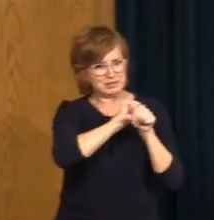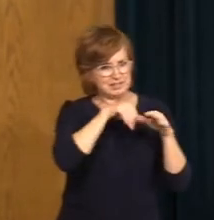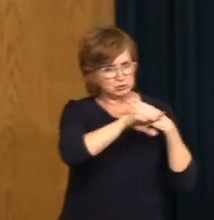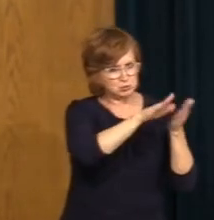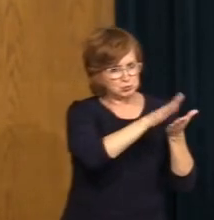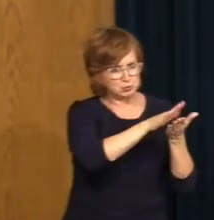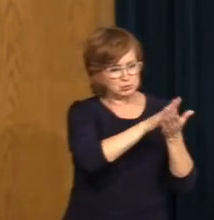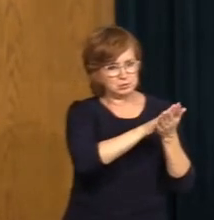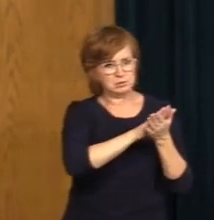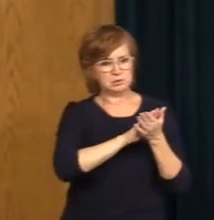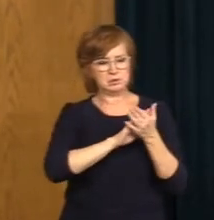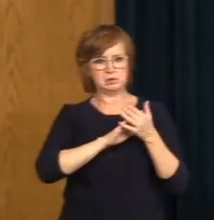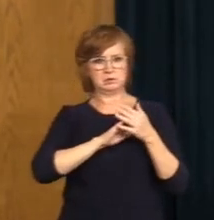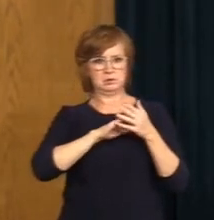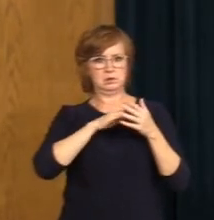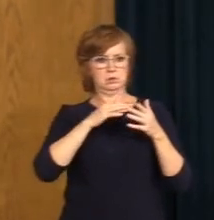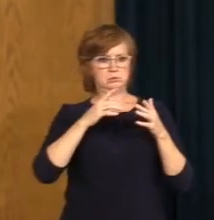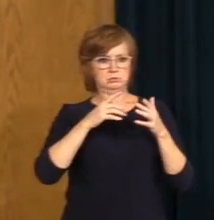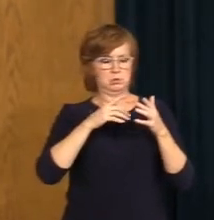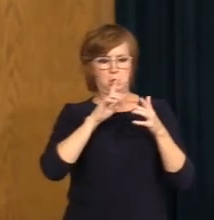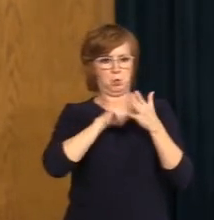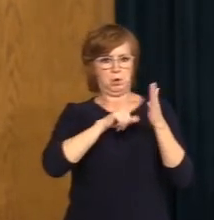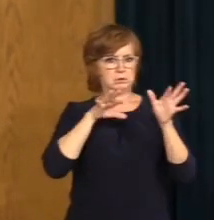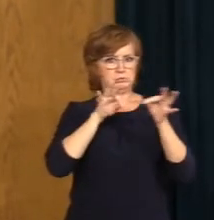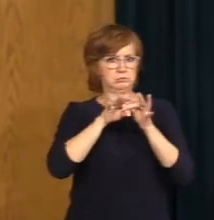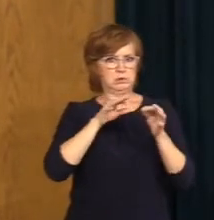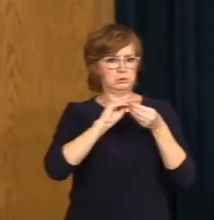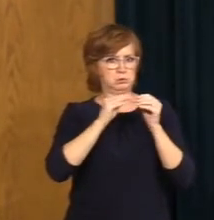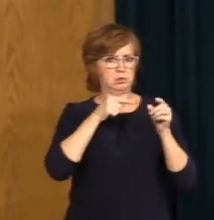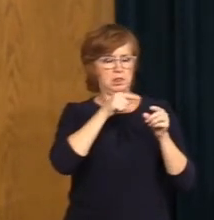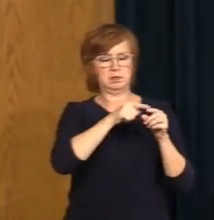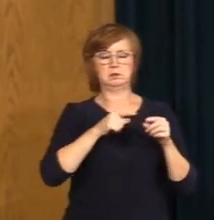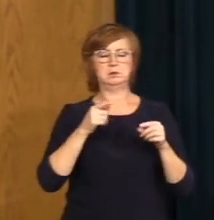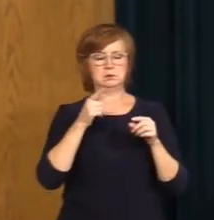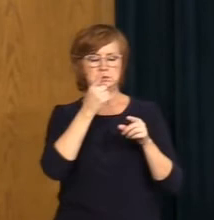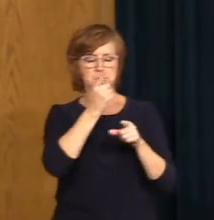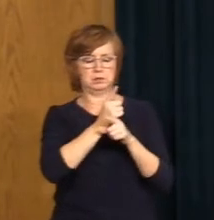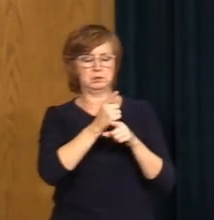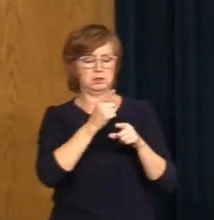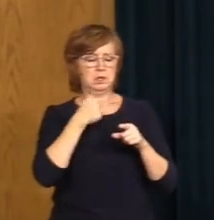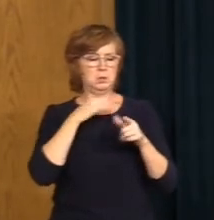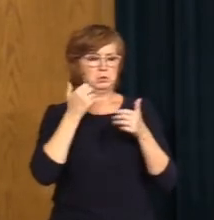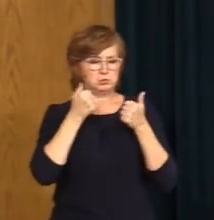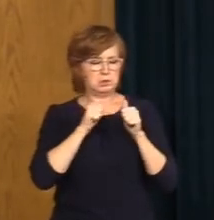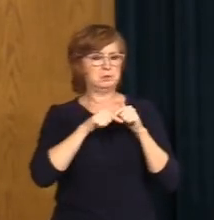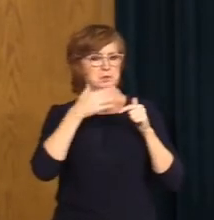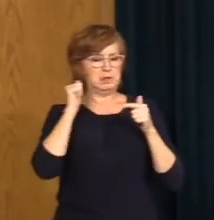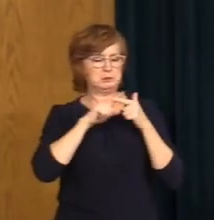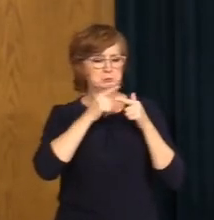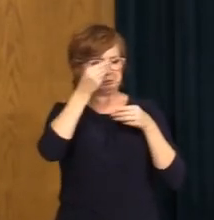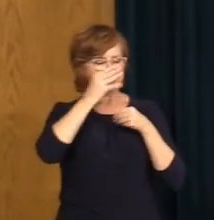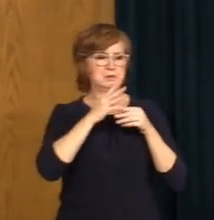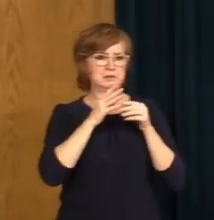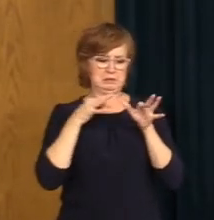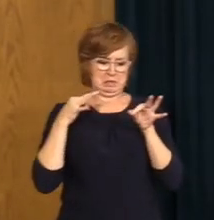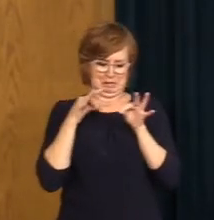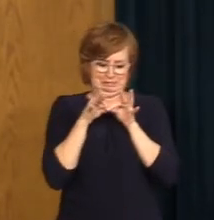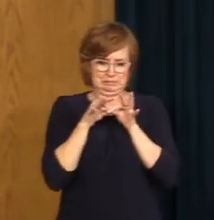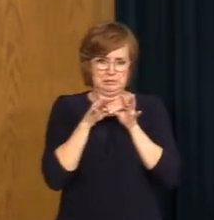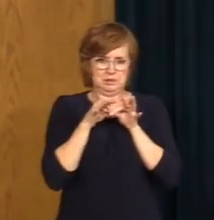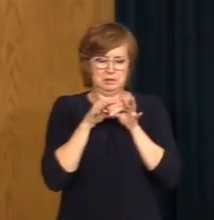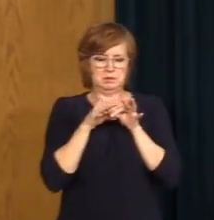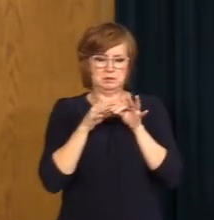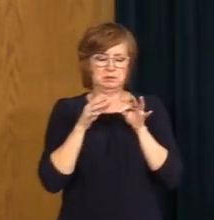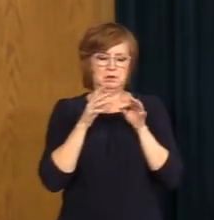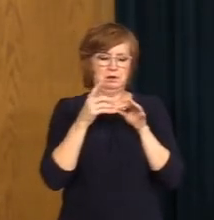is a bit of a lag in kind of analyzing that and then posting that, but we will try to see how up-to-date we can be. But